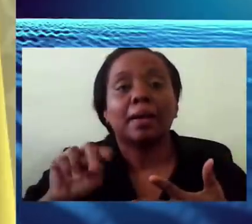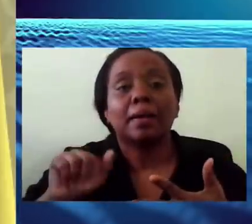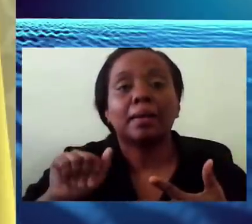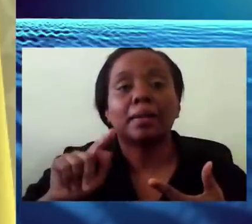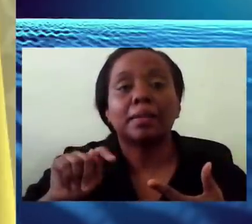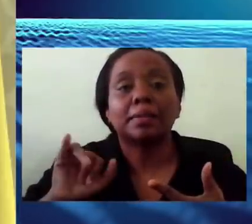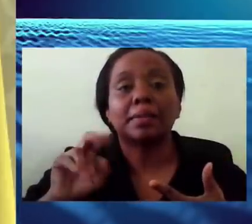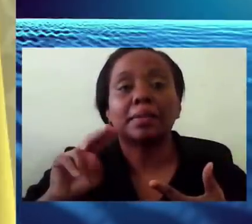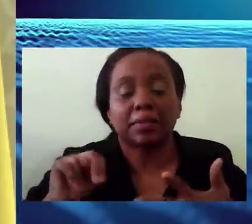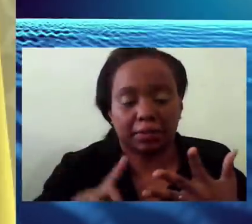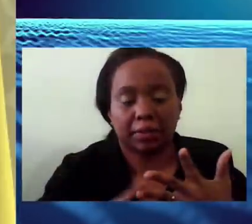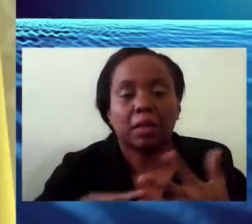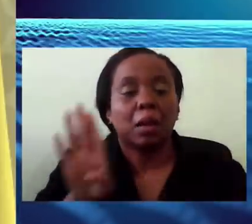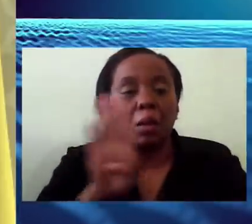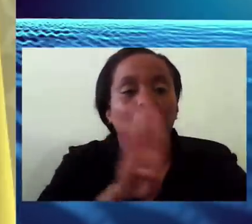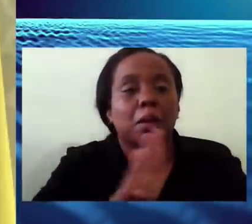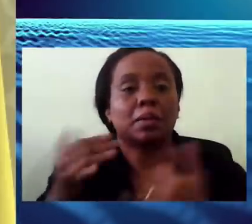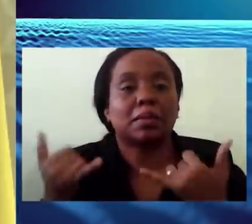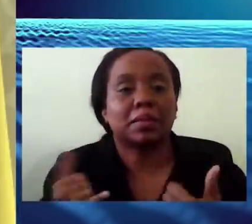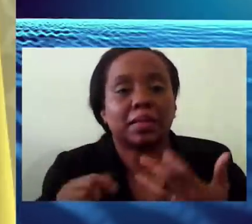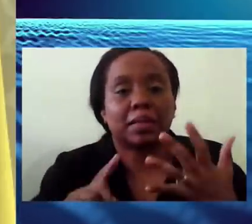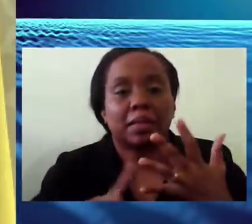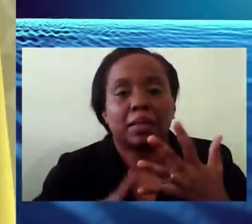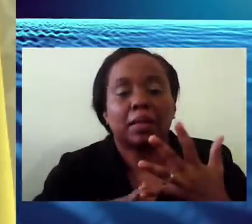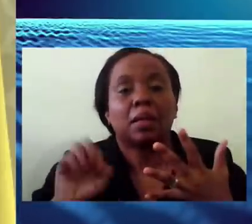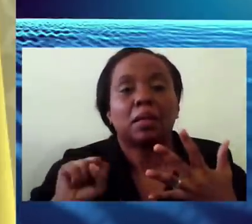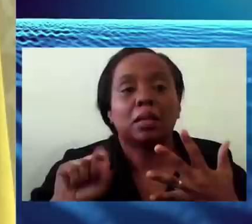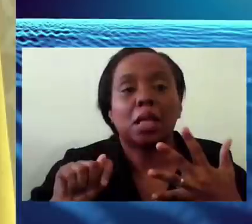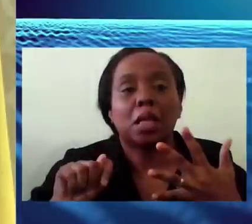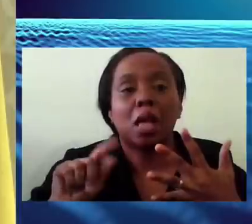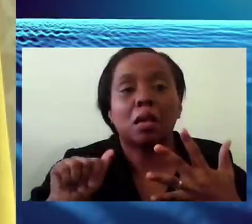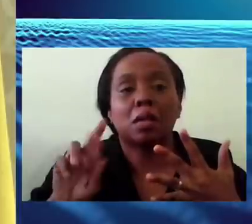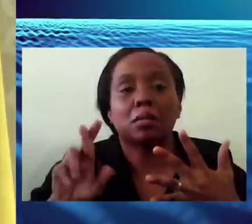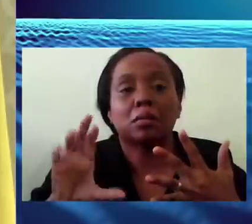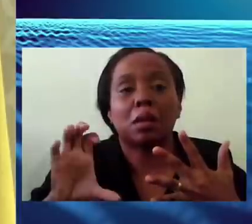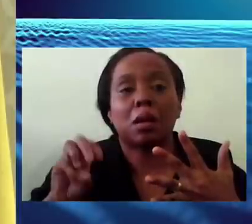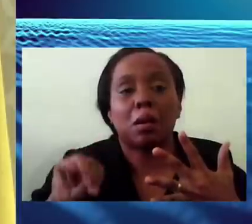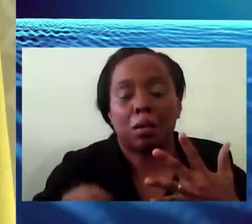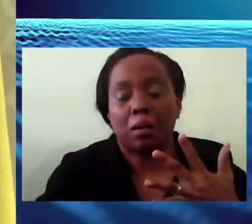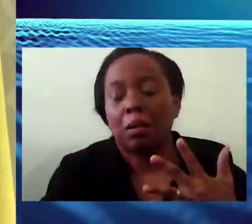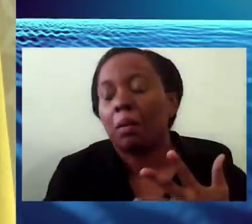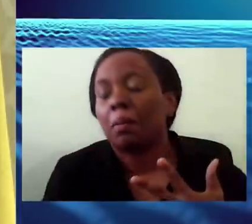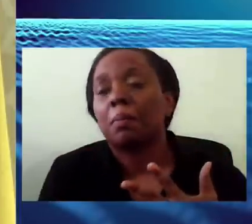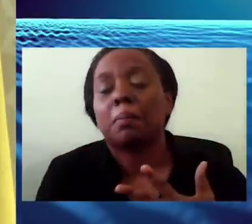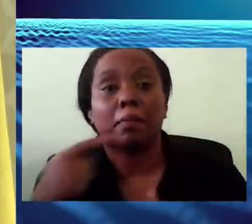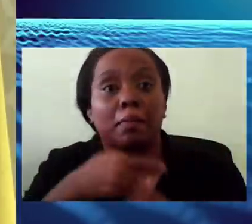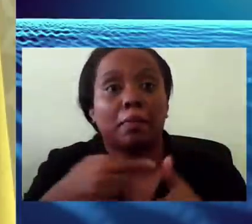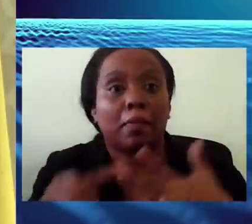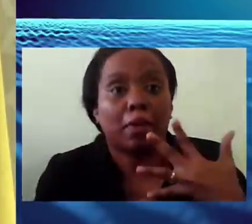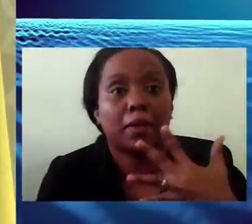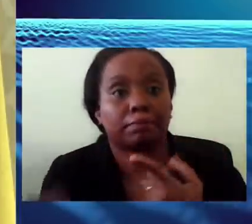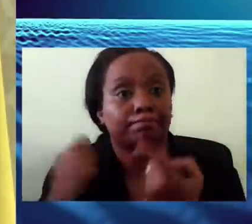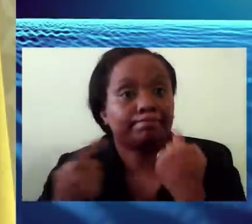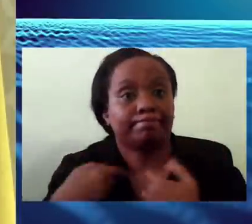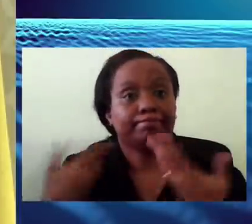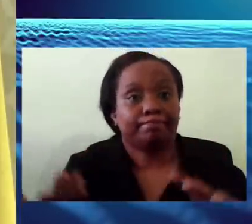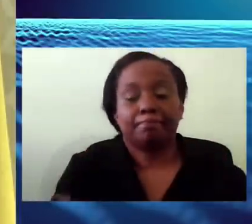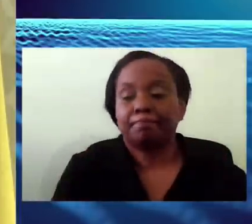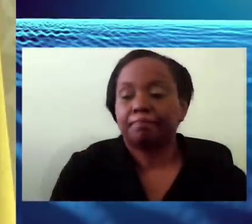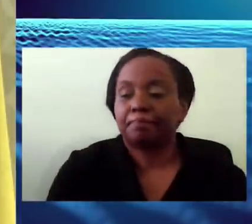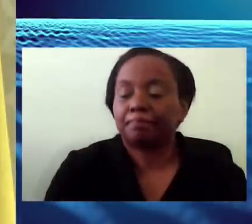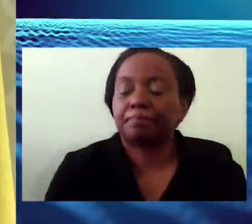Randy Bennett, Barbados Today, and Wendy Burke from Starcom Network. your questions.